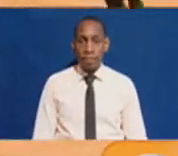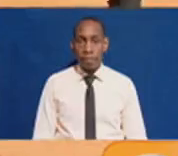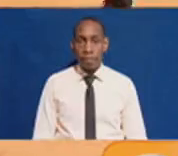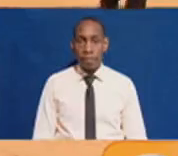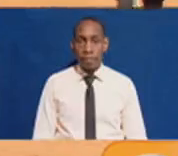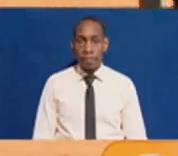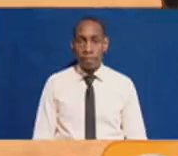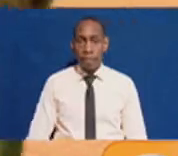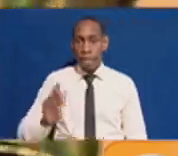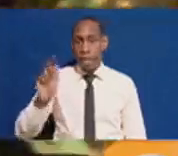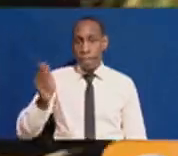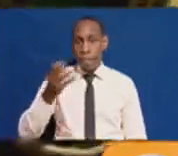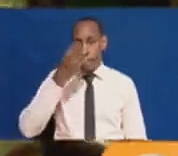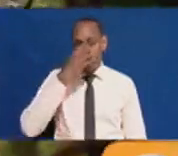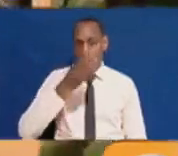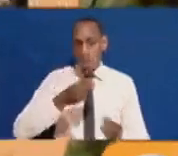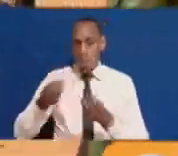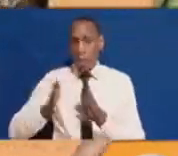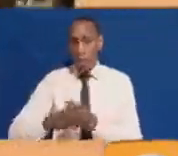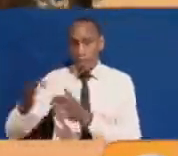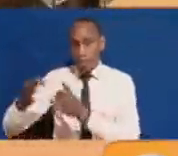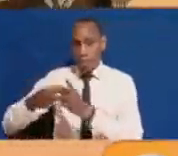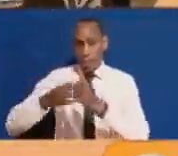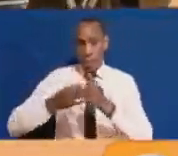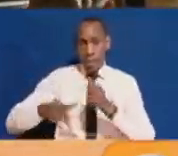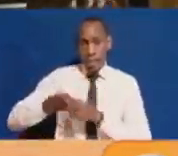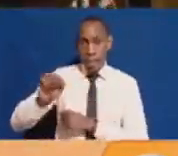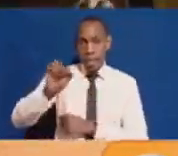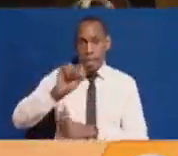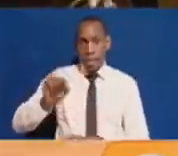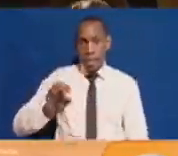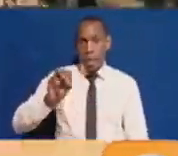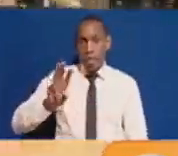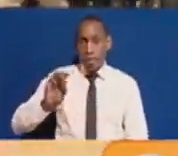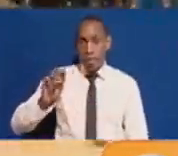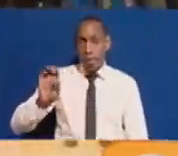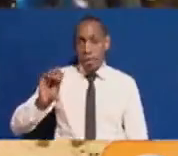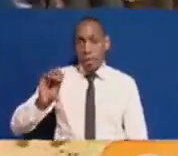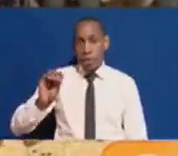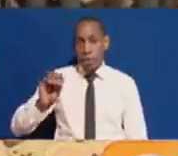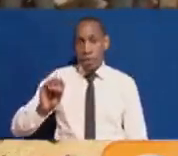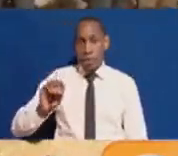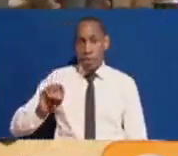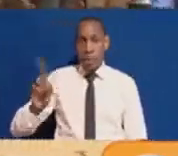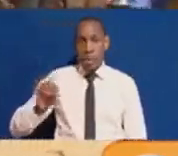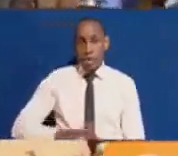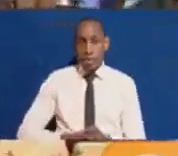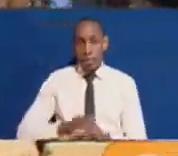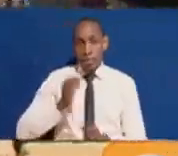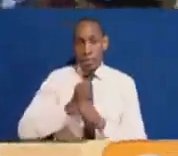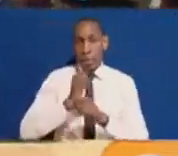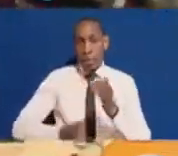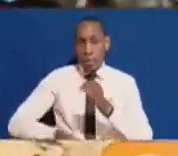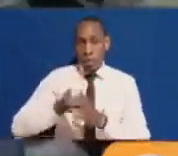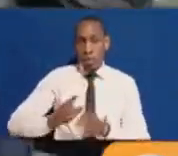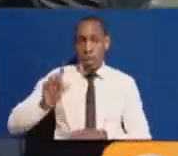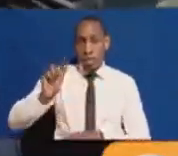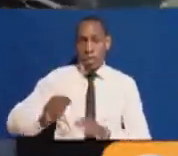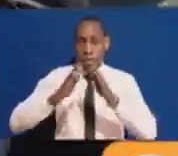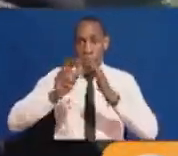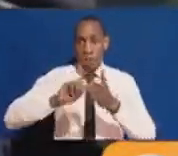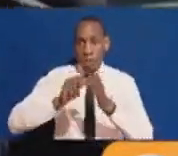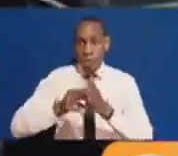President William Ruto was in Kibra's Soweto B area in Nairobi to launch the affordable housing project. It was